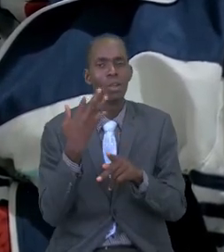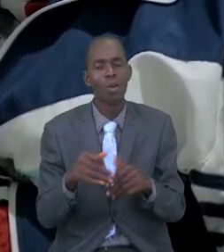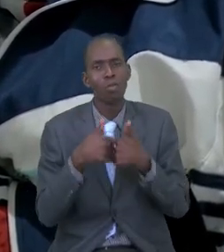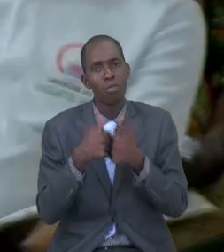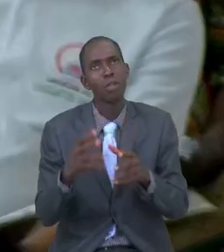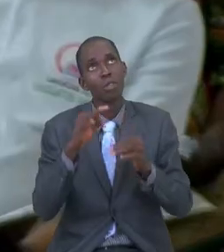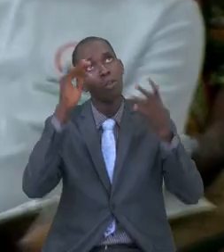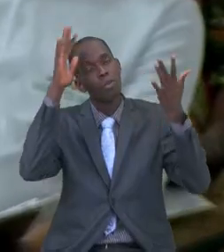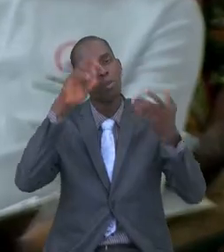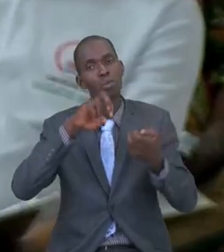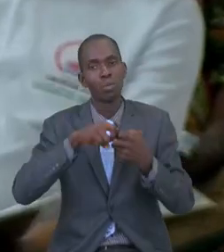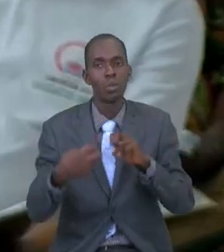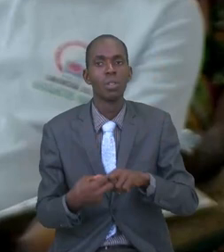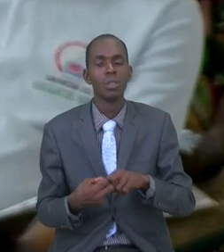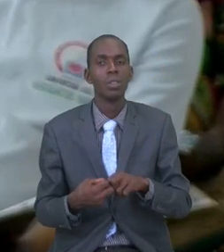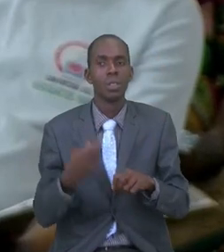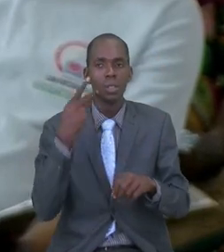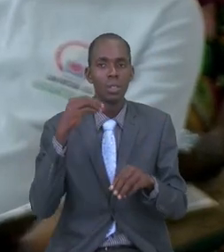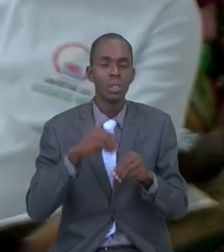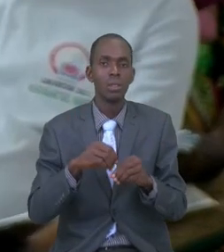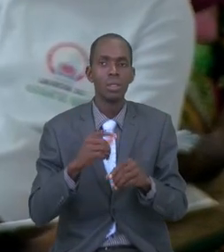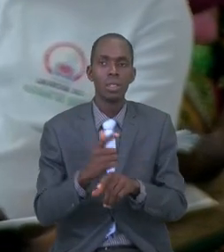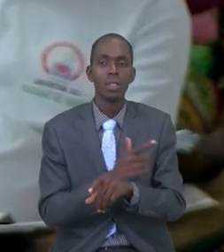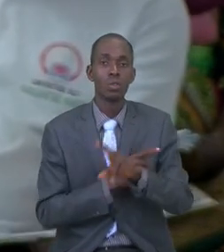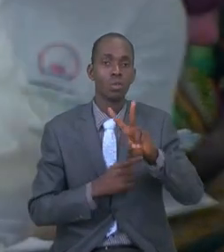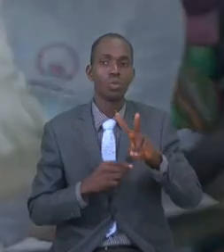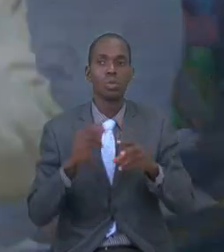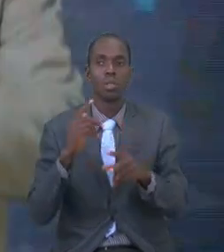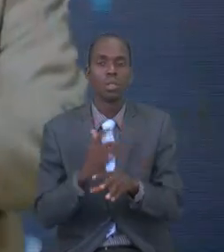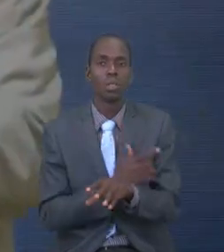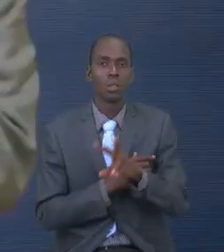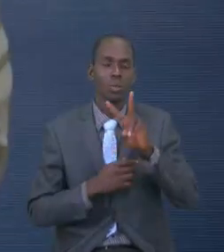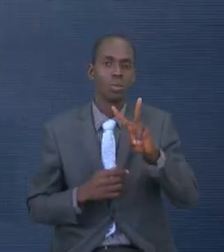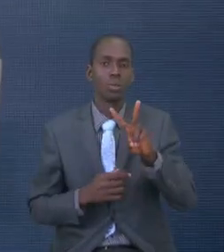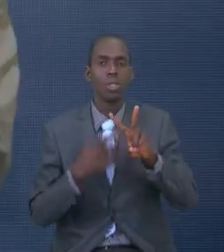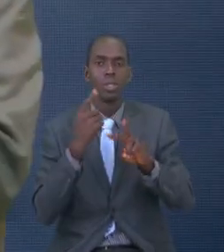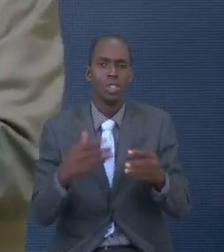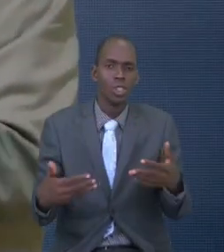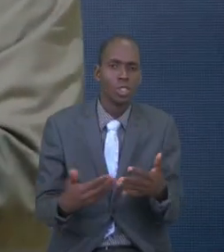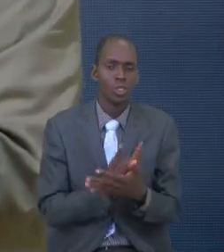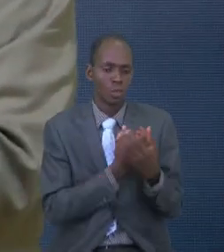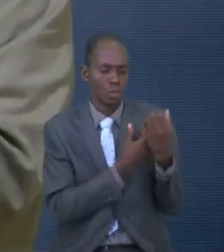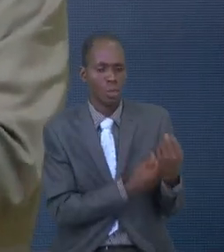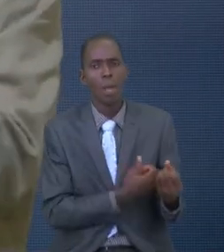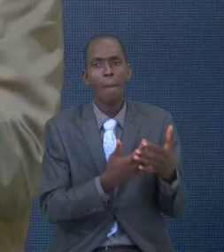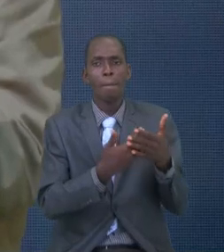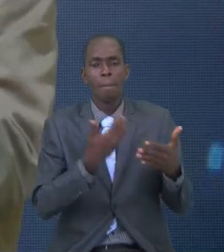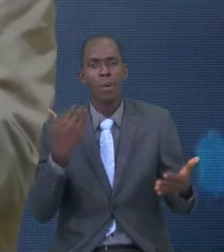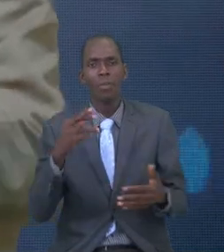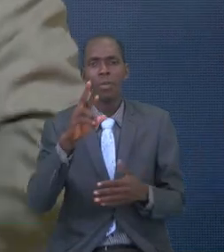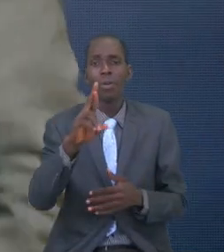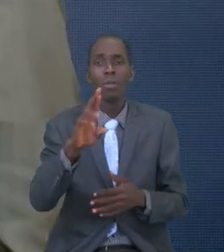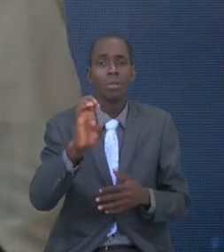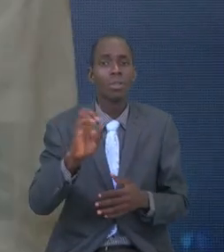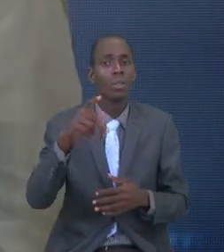situation. Let's look at number two. Number two is the new courage before reprobate